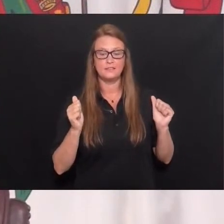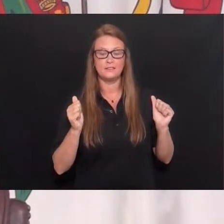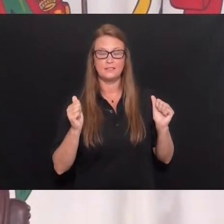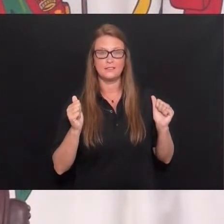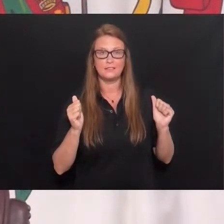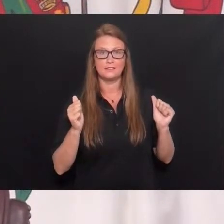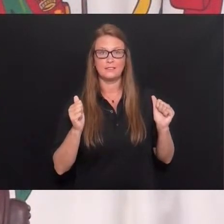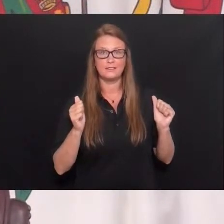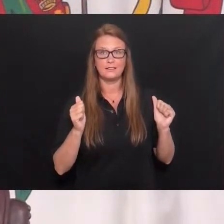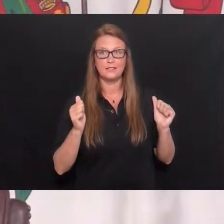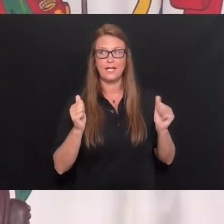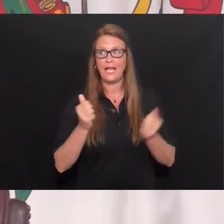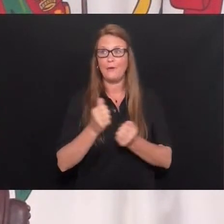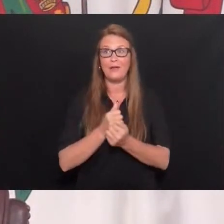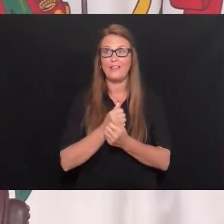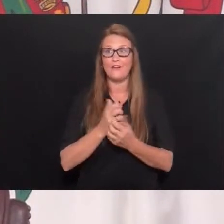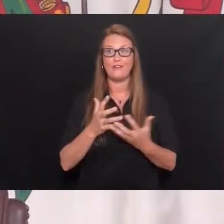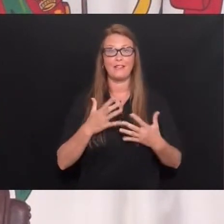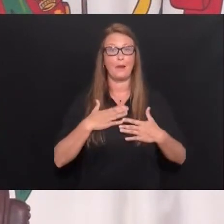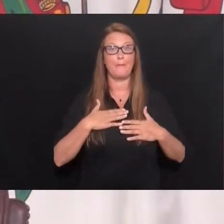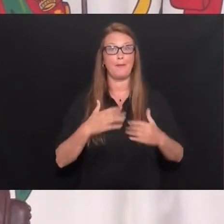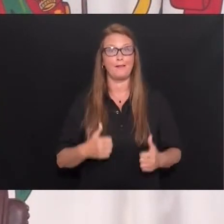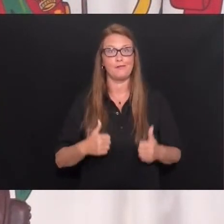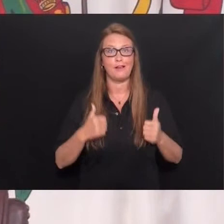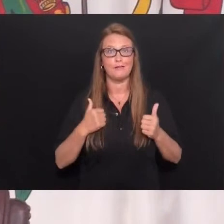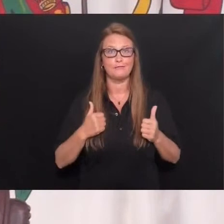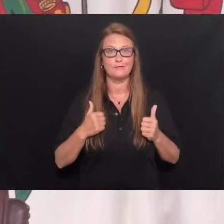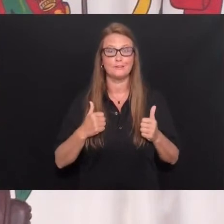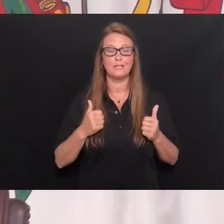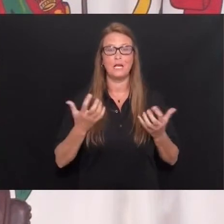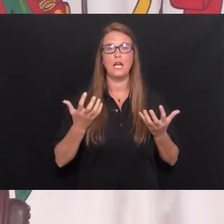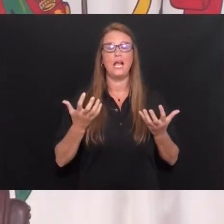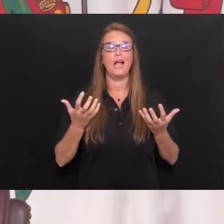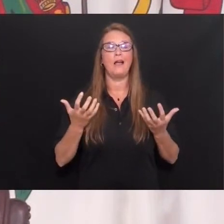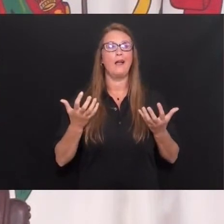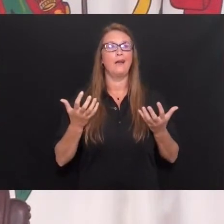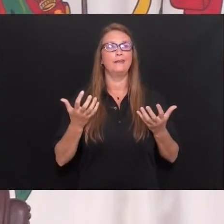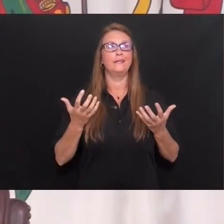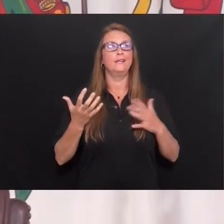in everything in my life, I don't want to ever